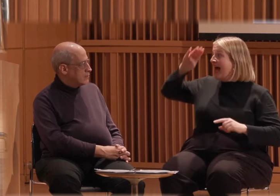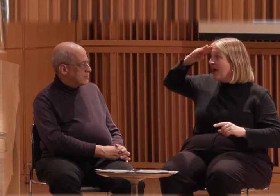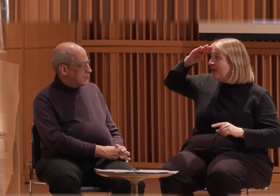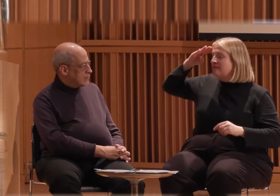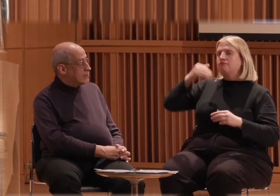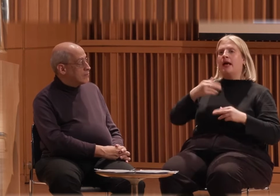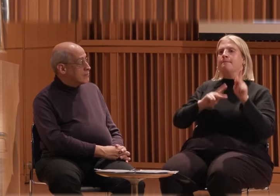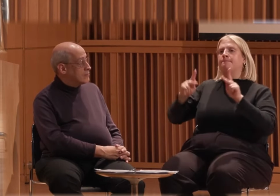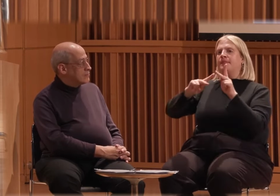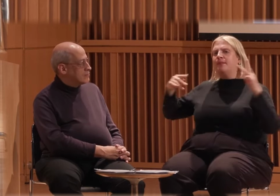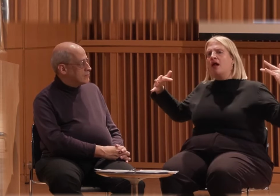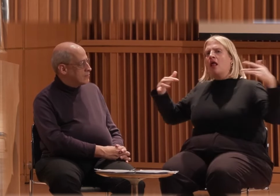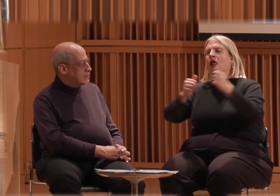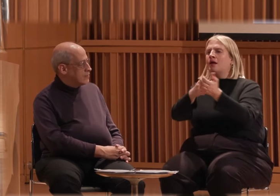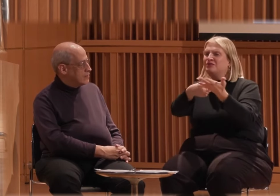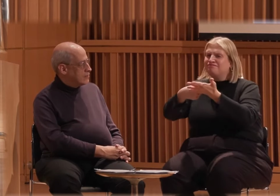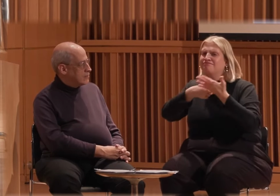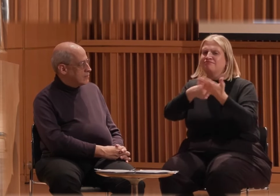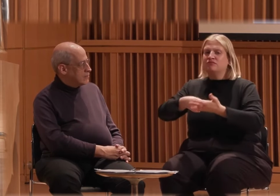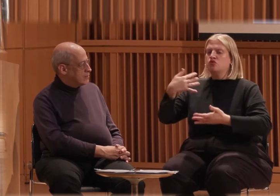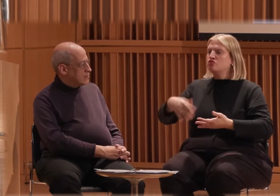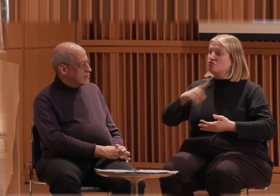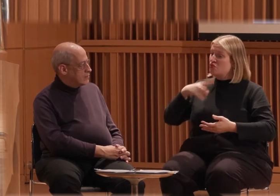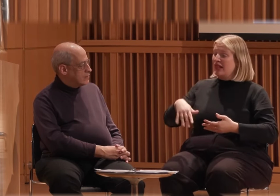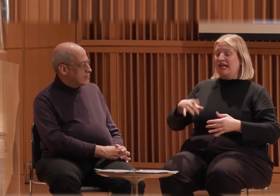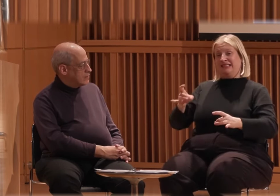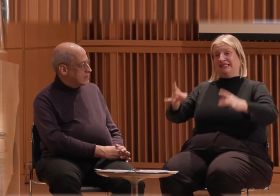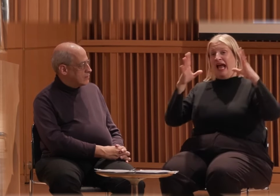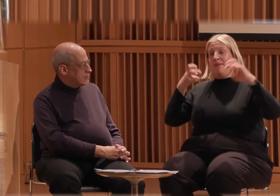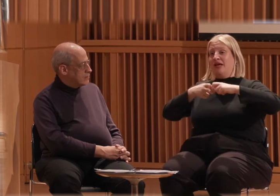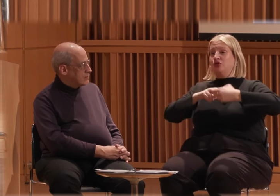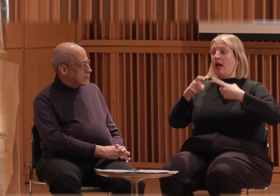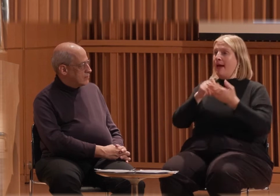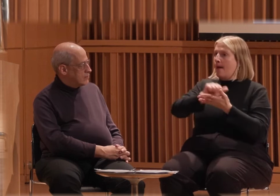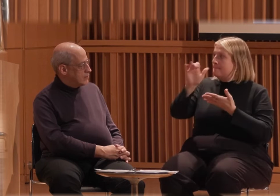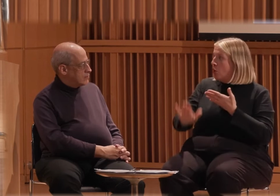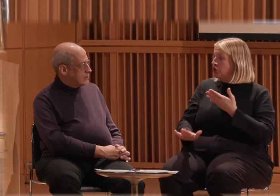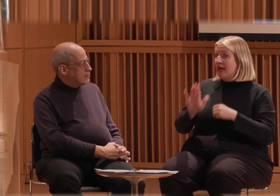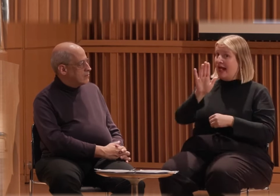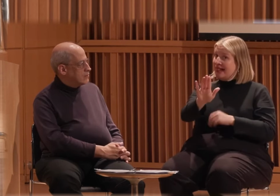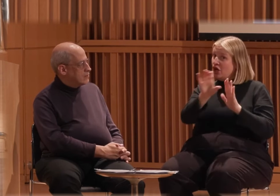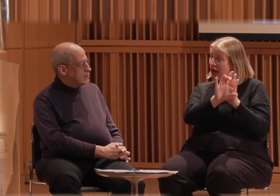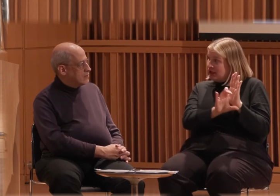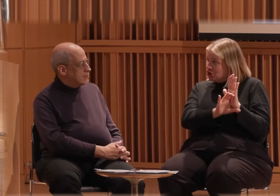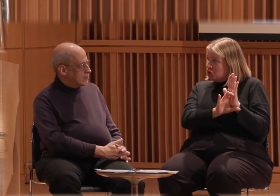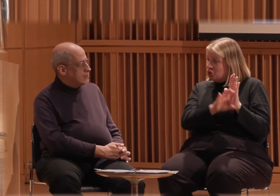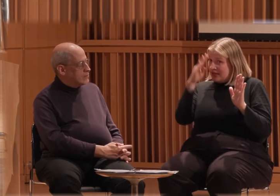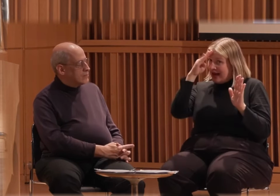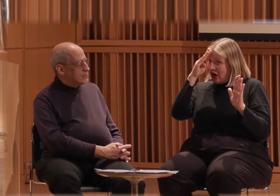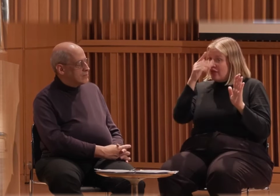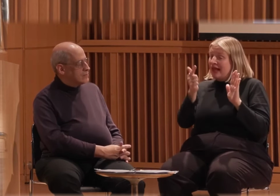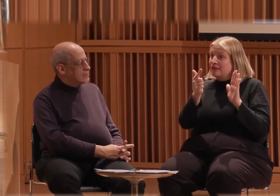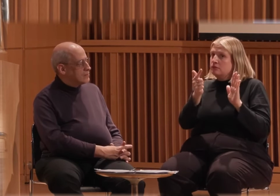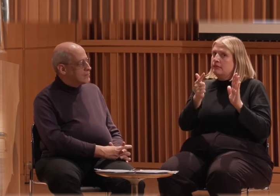together to talk about really fraught issues like abortion, which in their constitution legally